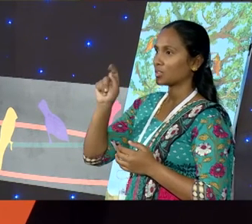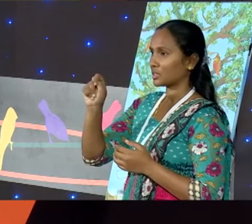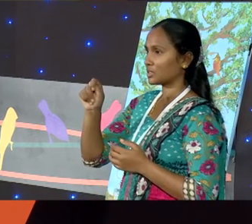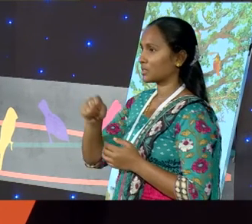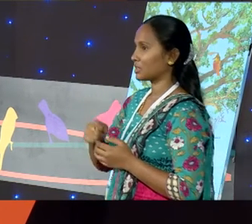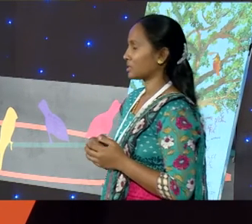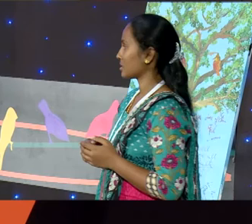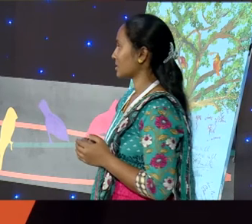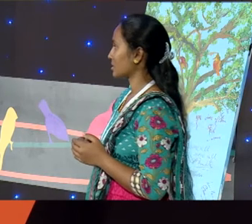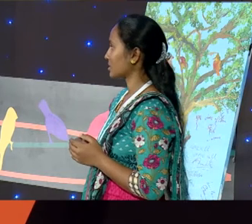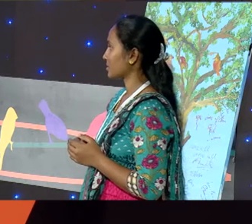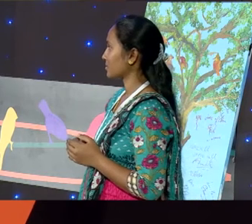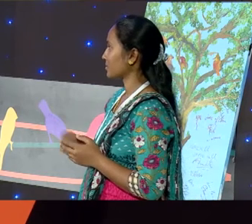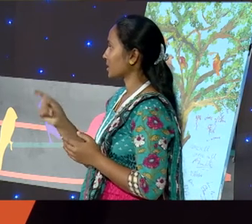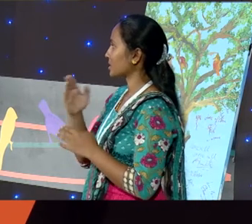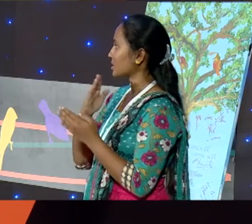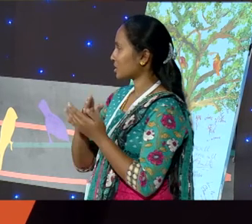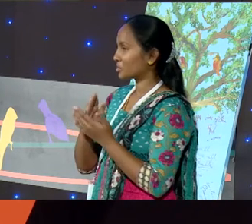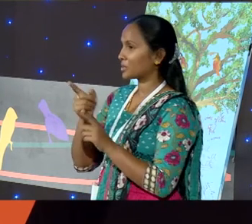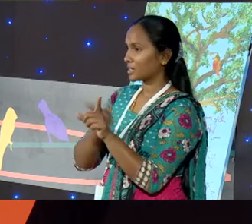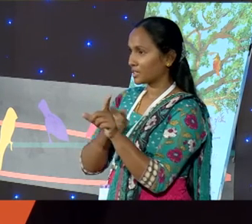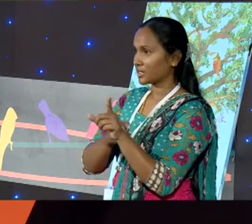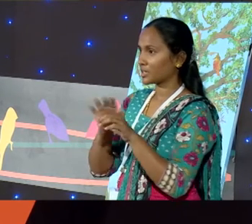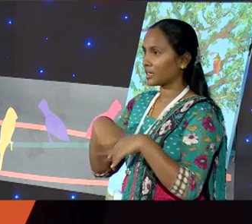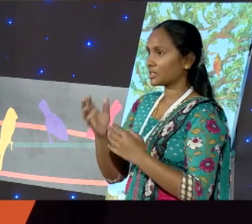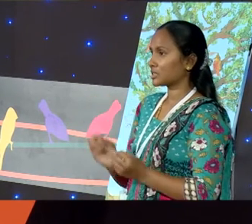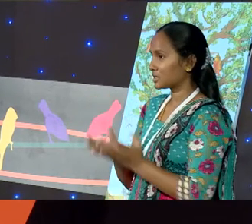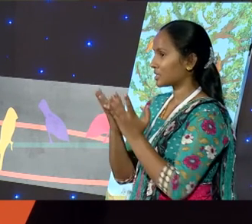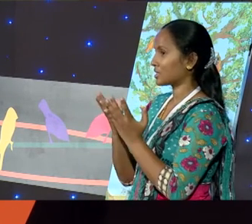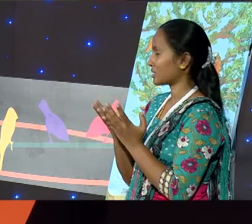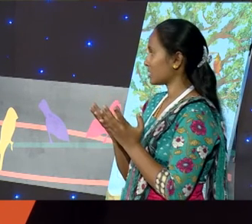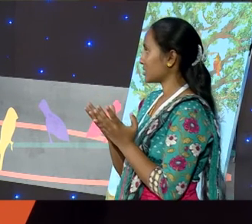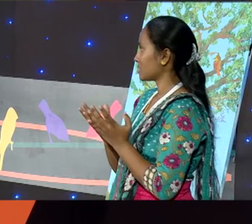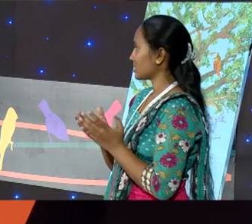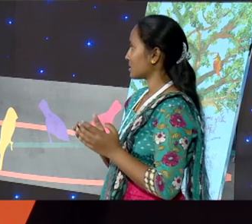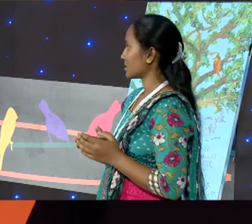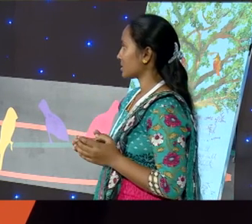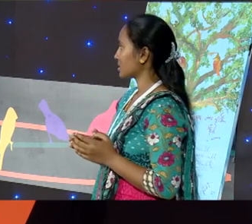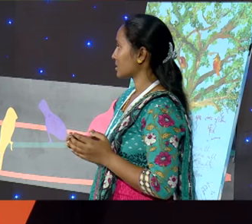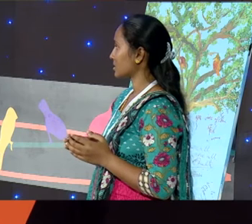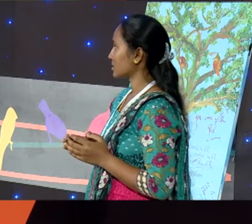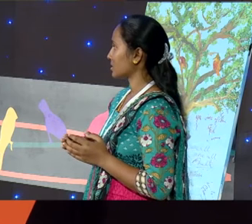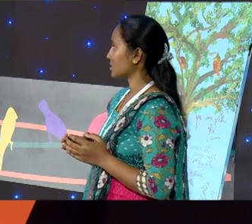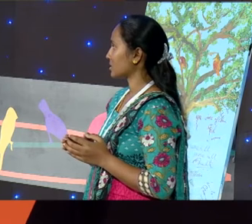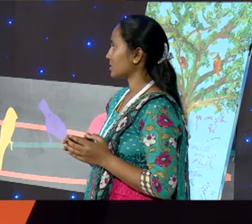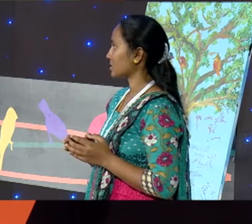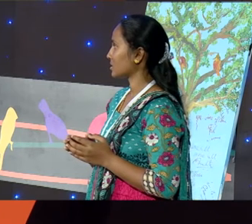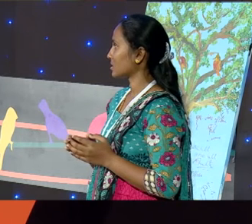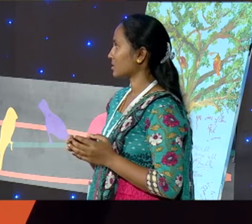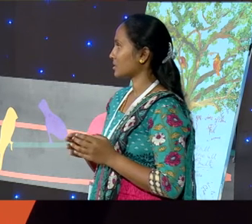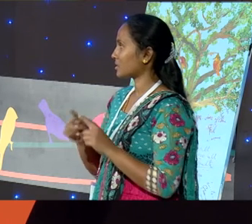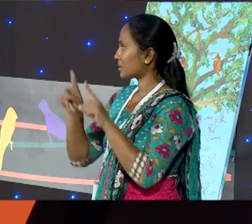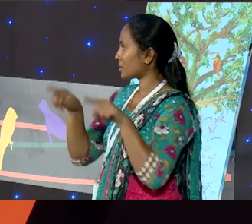And I did well in that private college. I was topping every year. I actually studied in that private college for 2 years, but I felt I don't really want to study for a scrap of